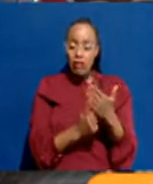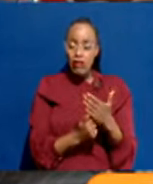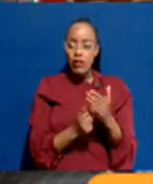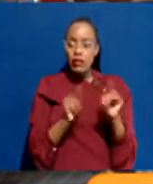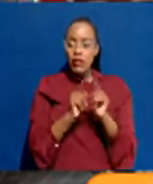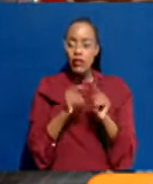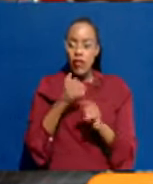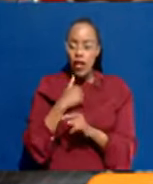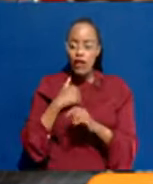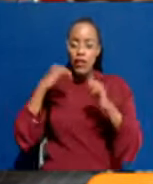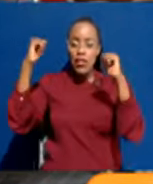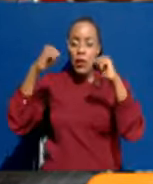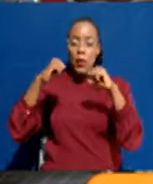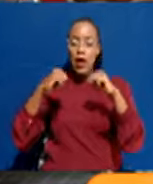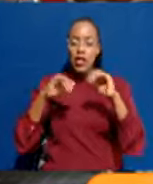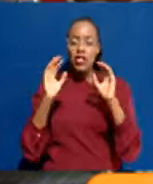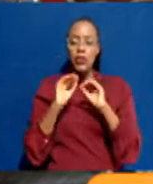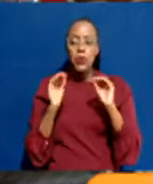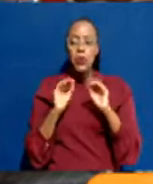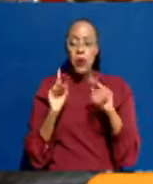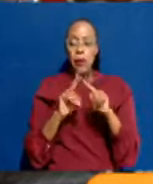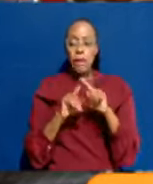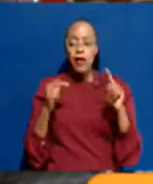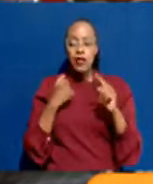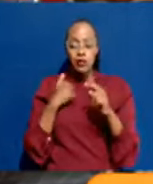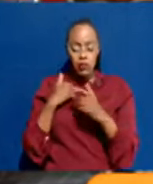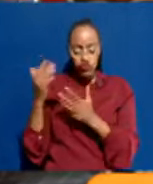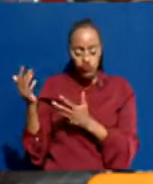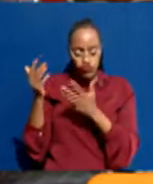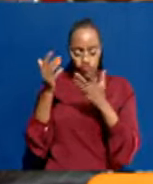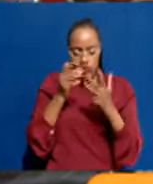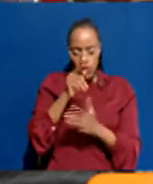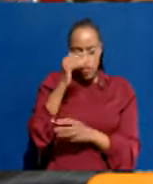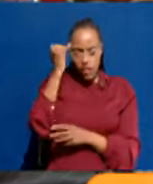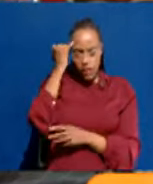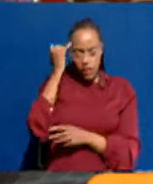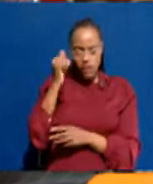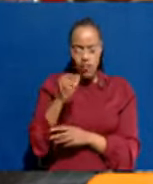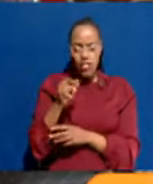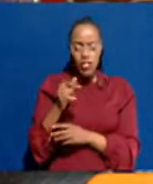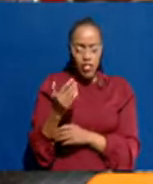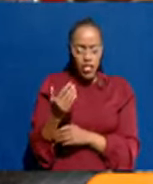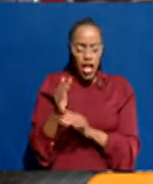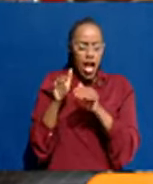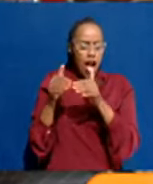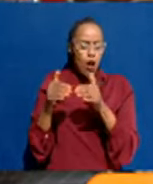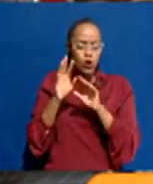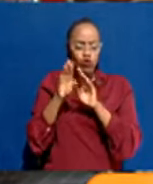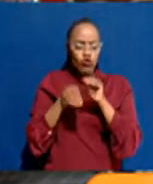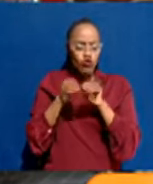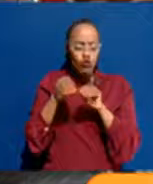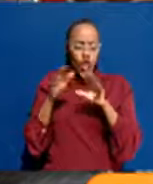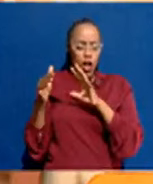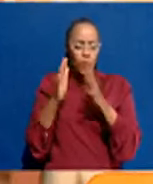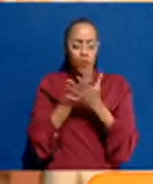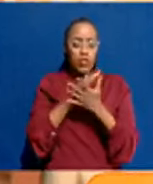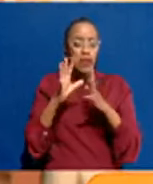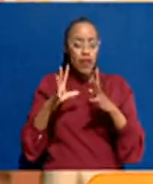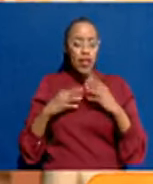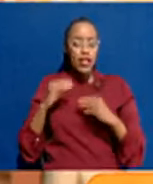fading. They could not agree. But I came with that formula. Yes, but they